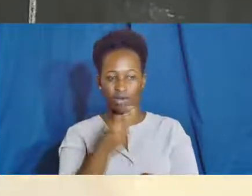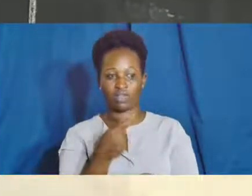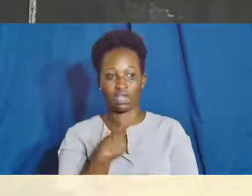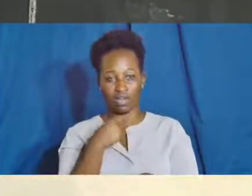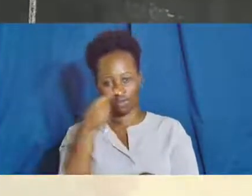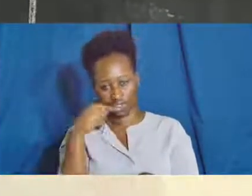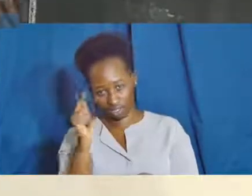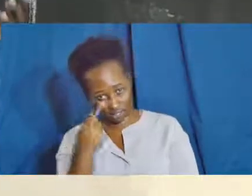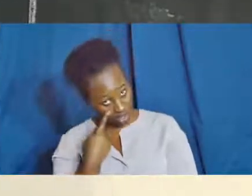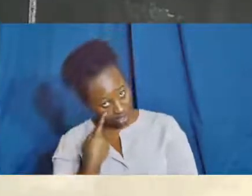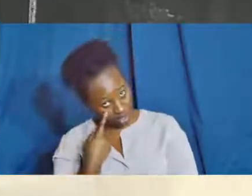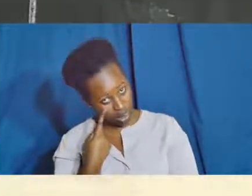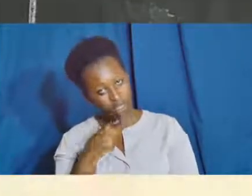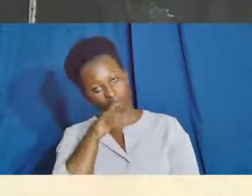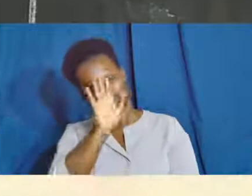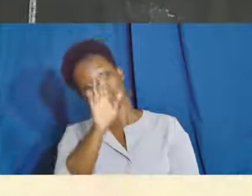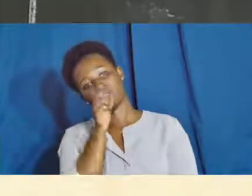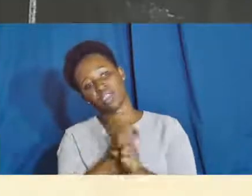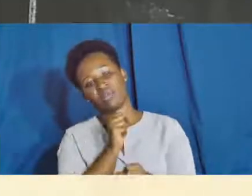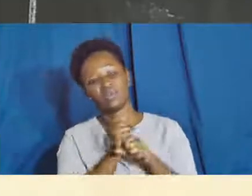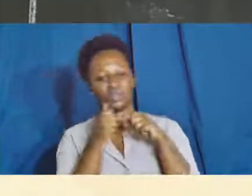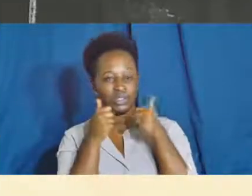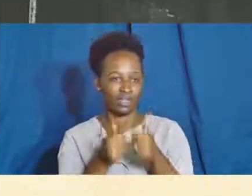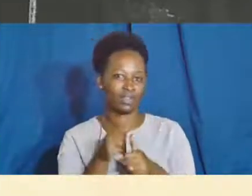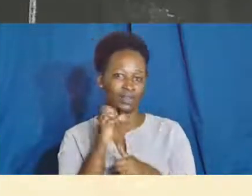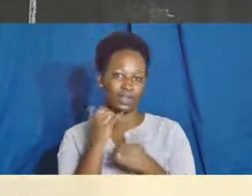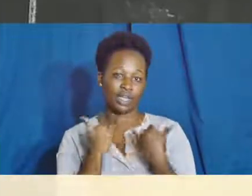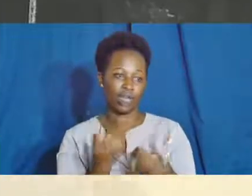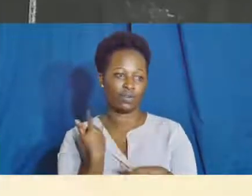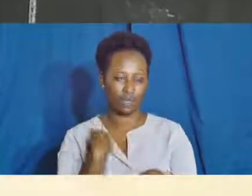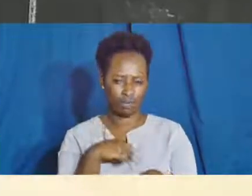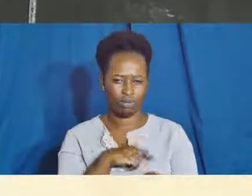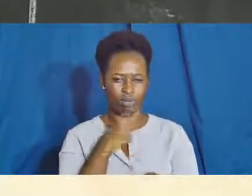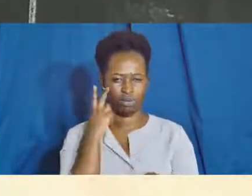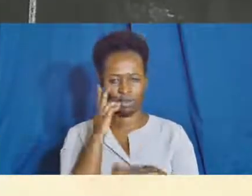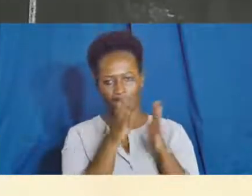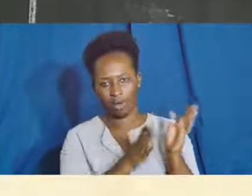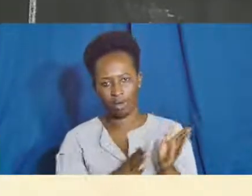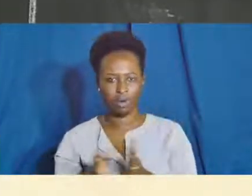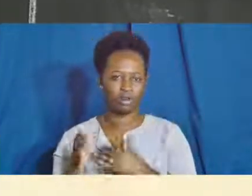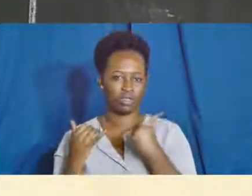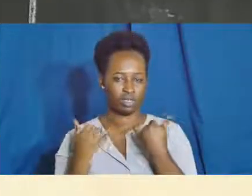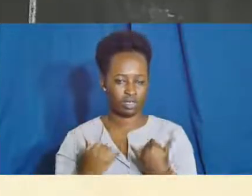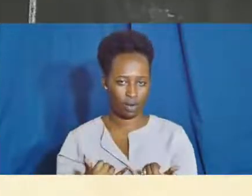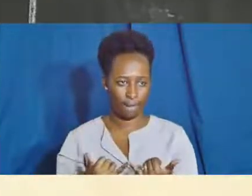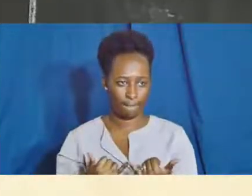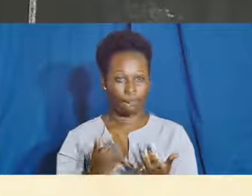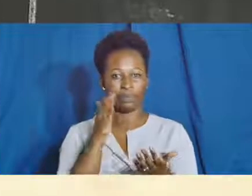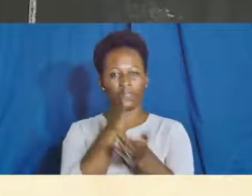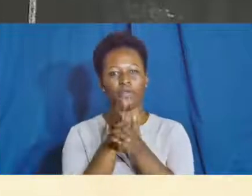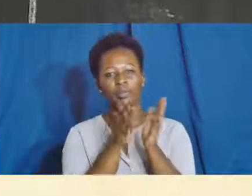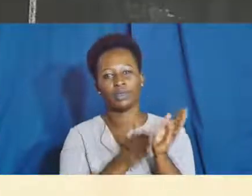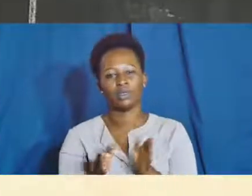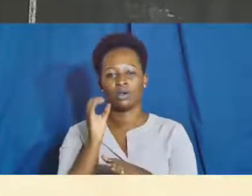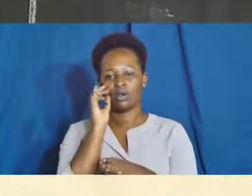checked you did it well. So we are going now to see the preparation now, the real preparation